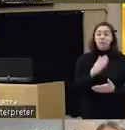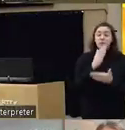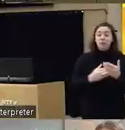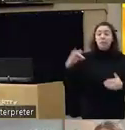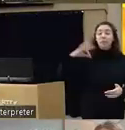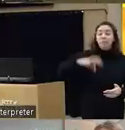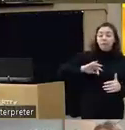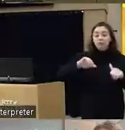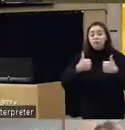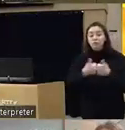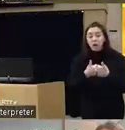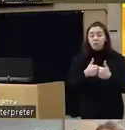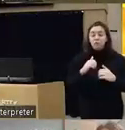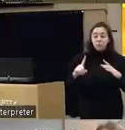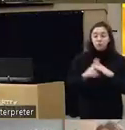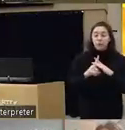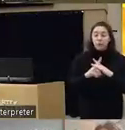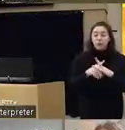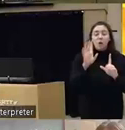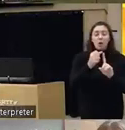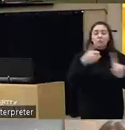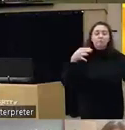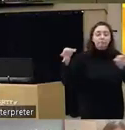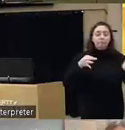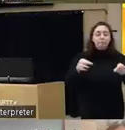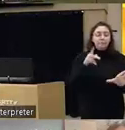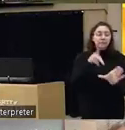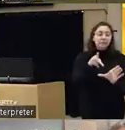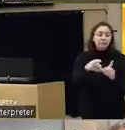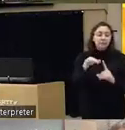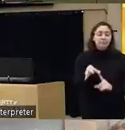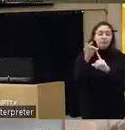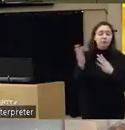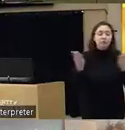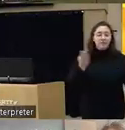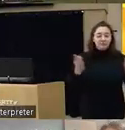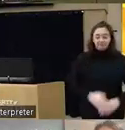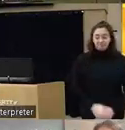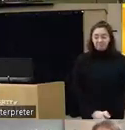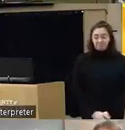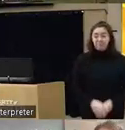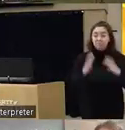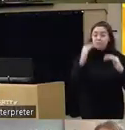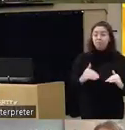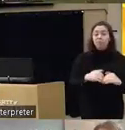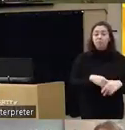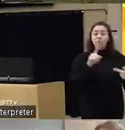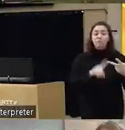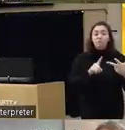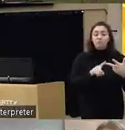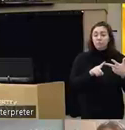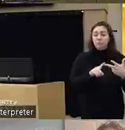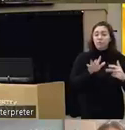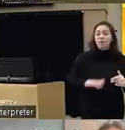challenges we've had in applying that to psychiatry specialty services. I also wanted to touch upon the current landscape of